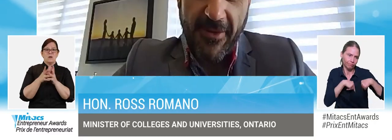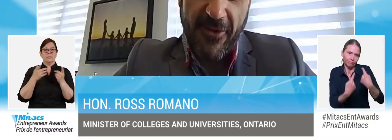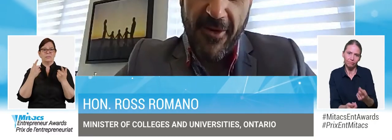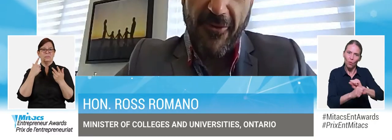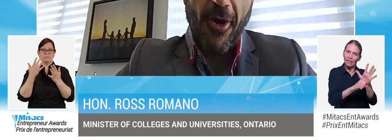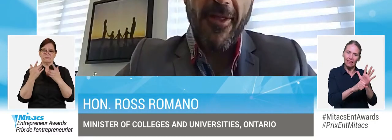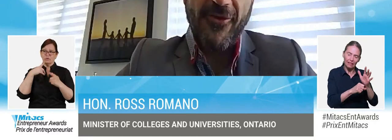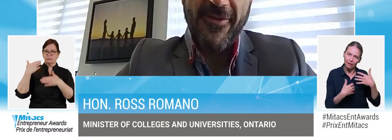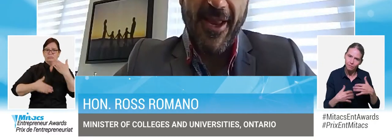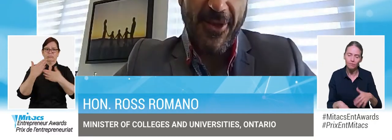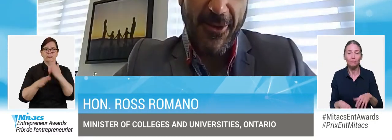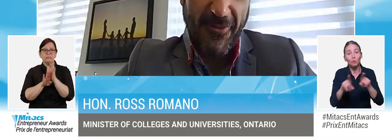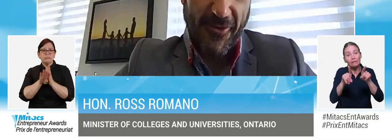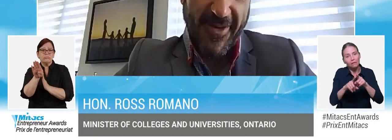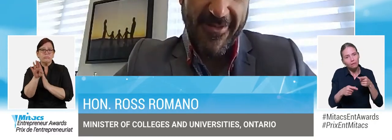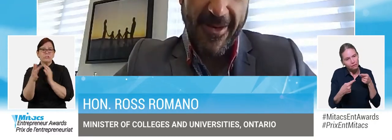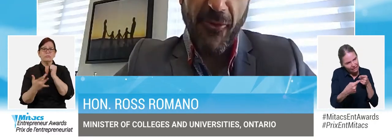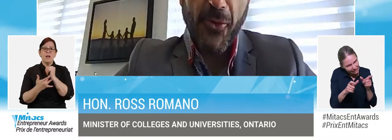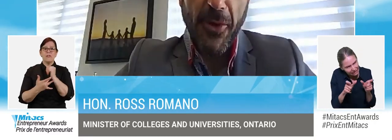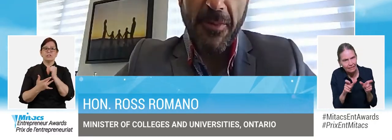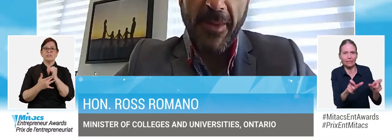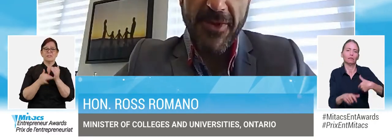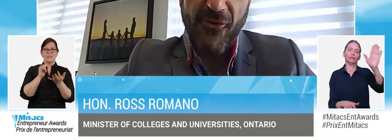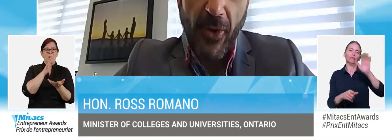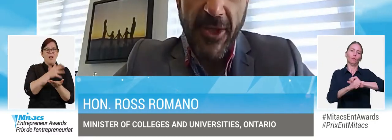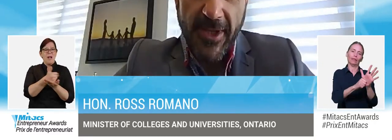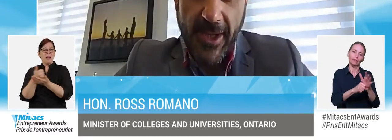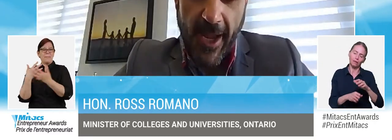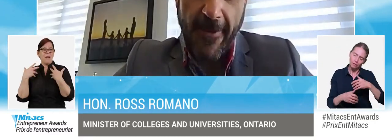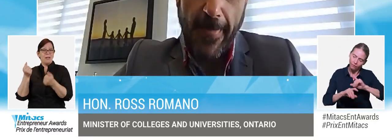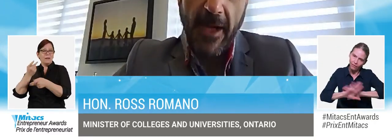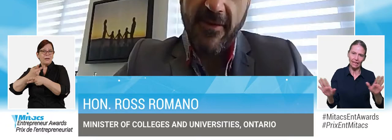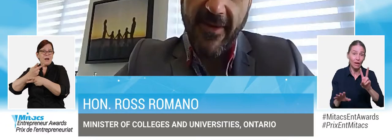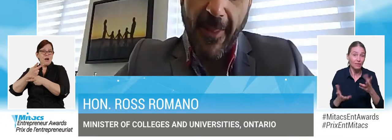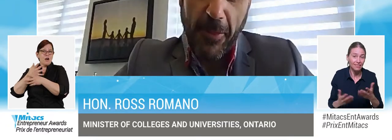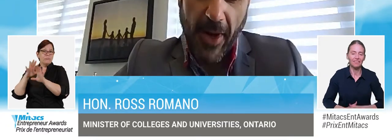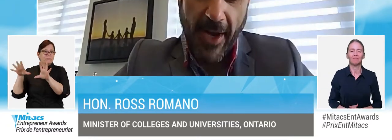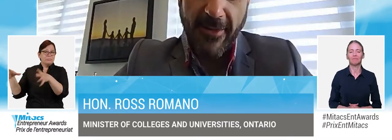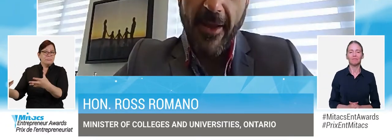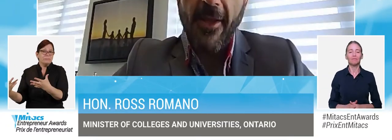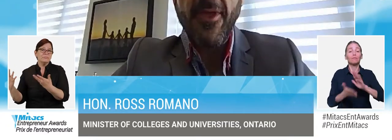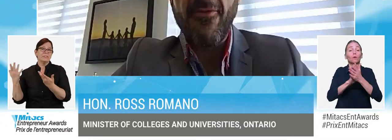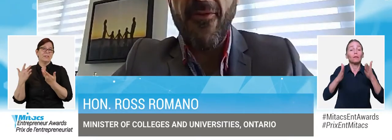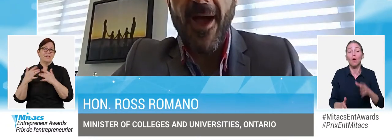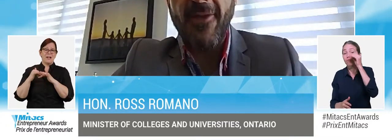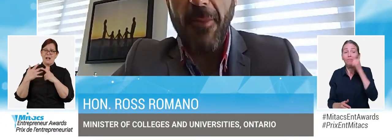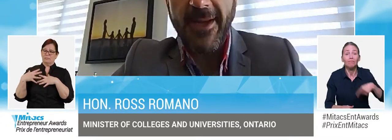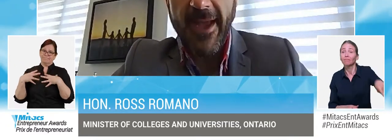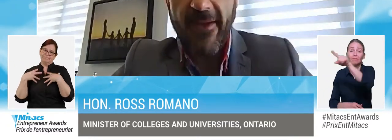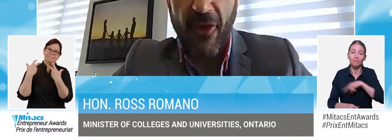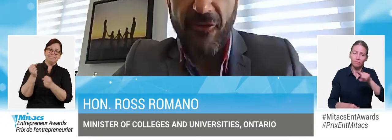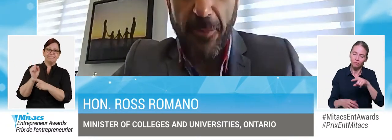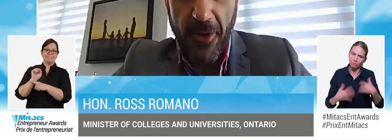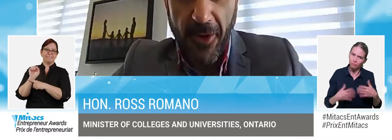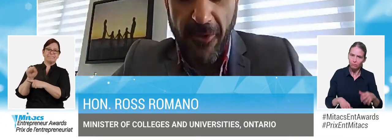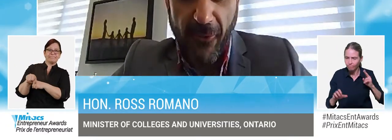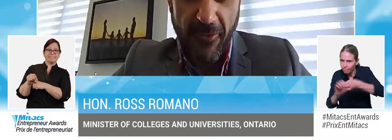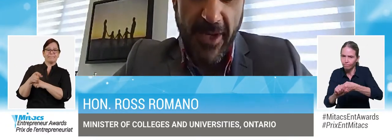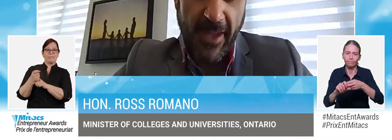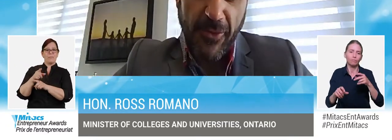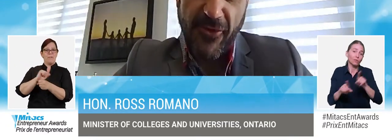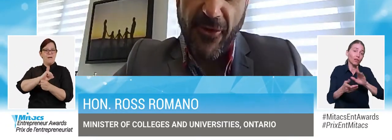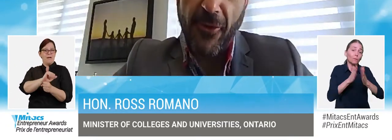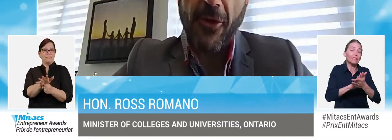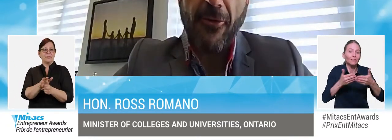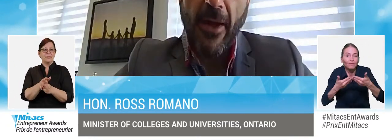your Minister of Colleges and Universities. I'm so thrilled to be able to join you today to celebrate the five Mitacs entrepreneurs who